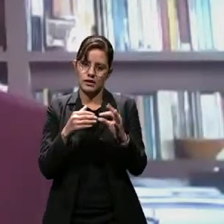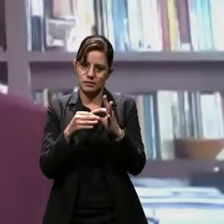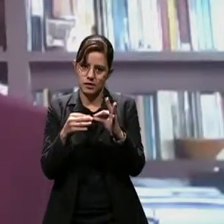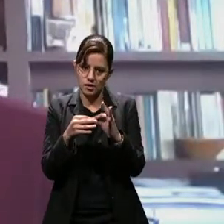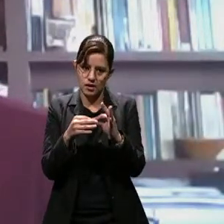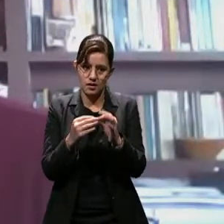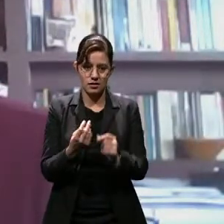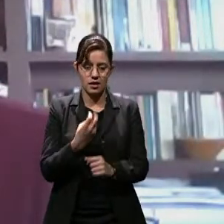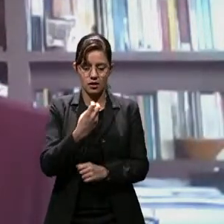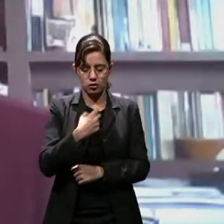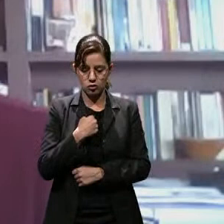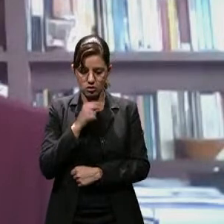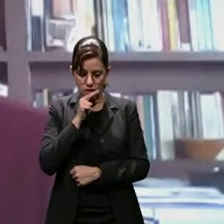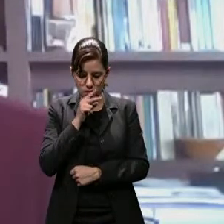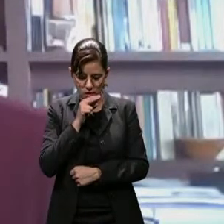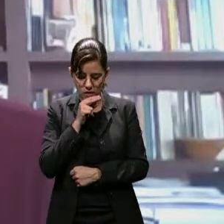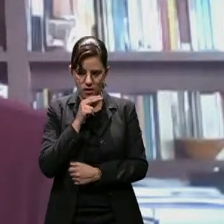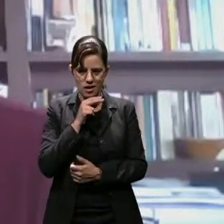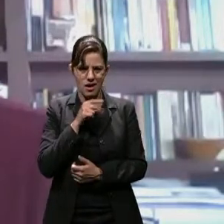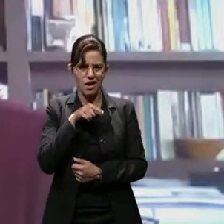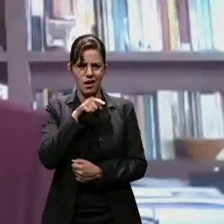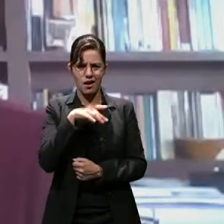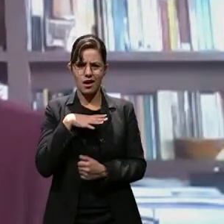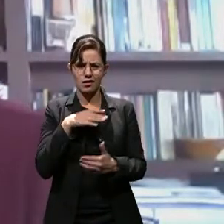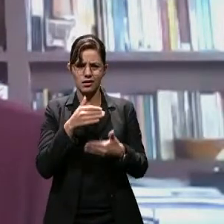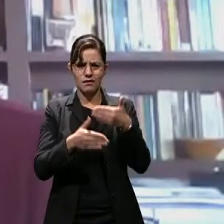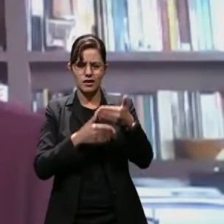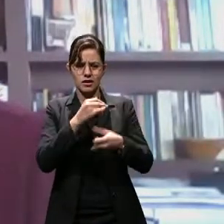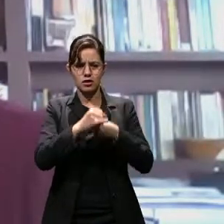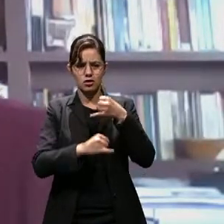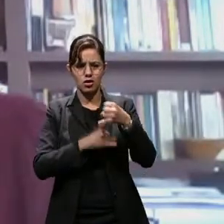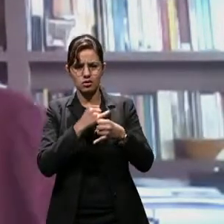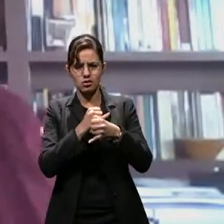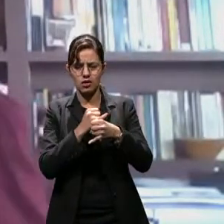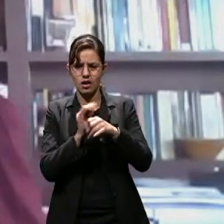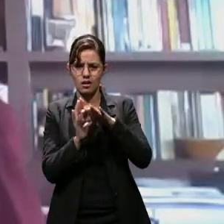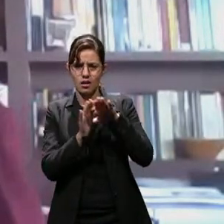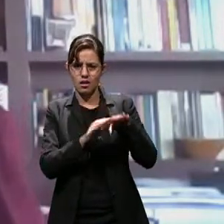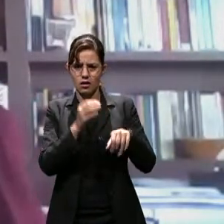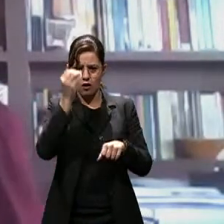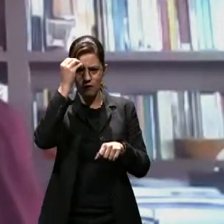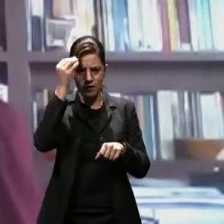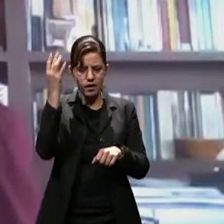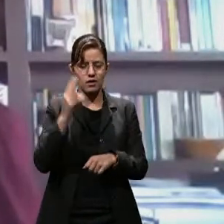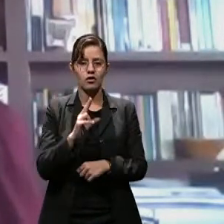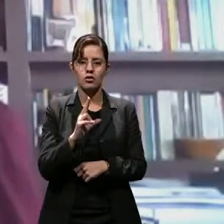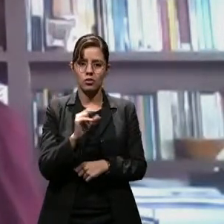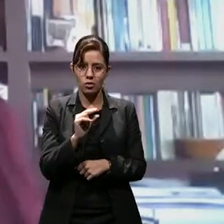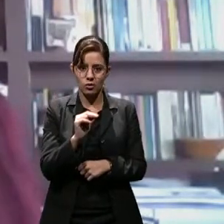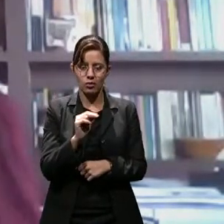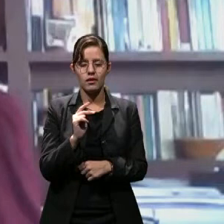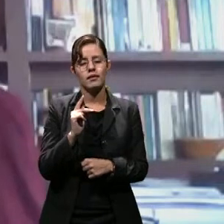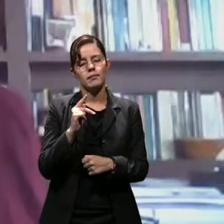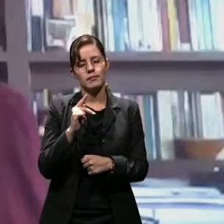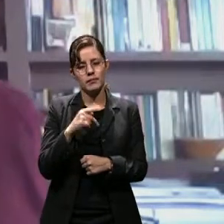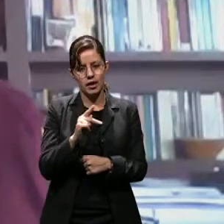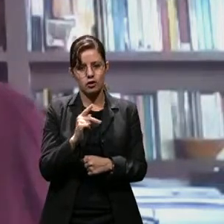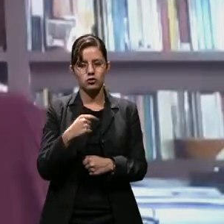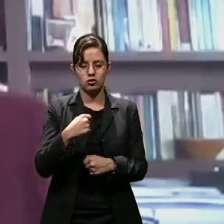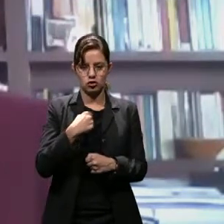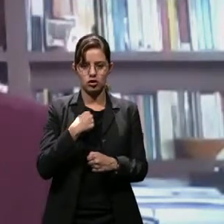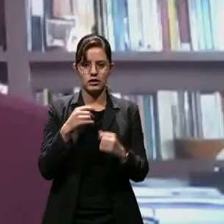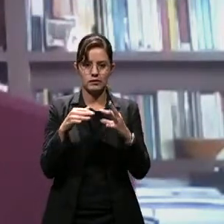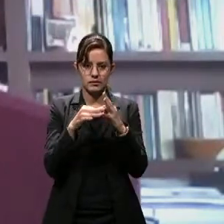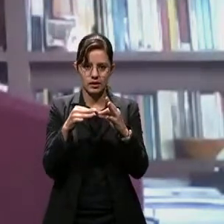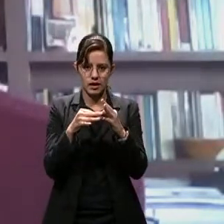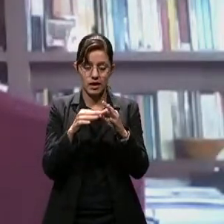that obviously also considers all the progress that we have had nationally, regionally, and internationally. However,